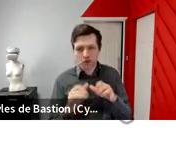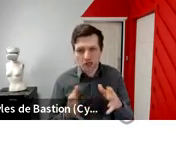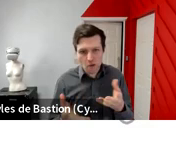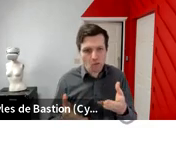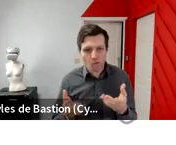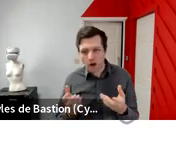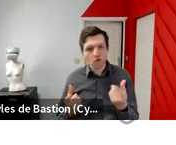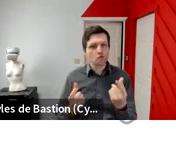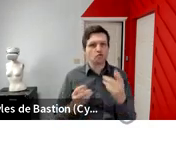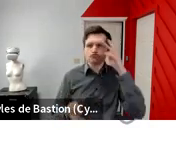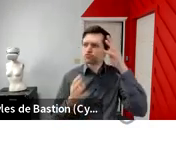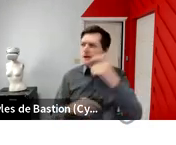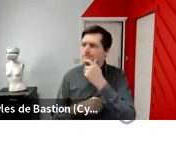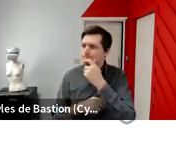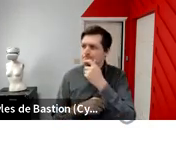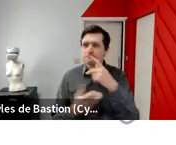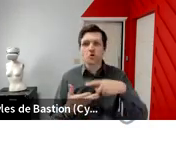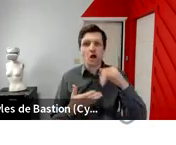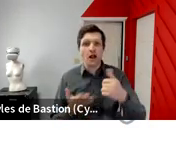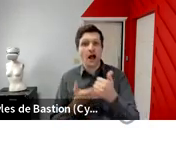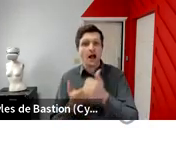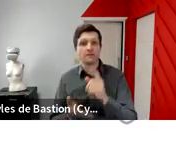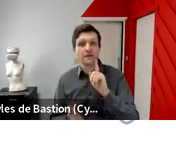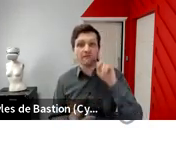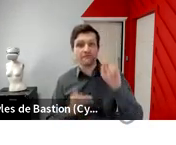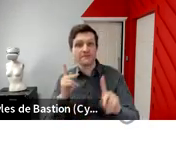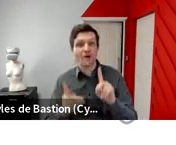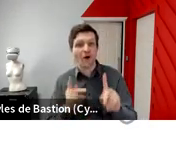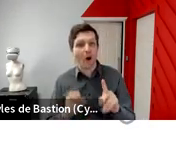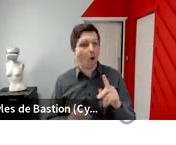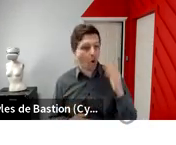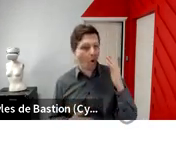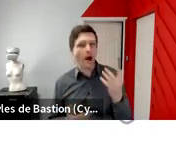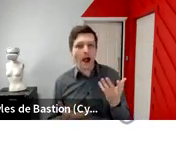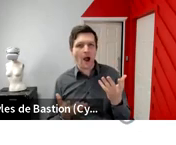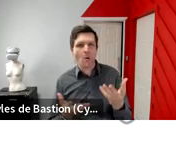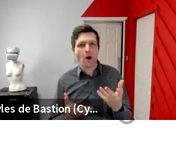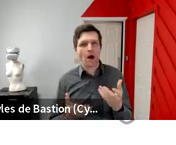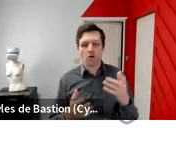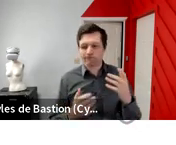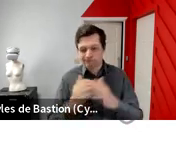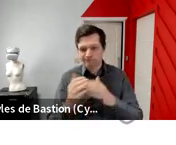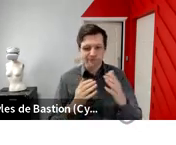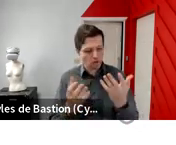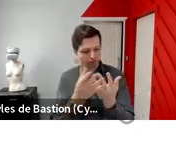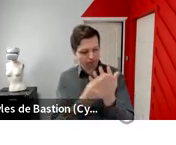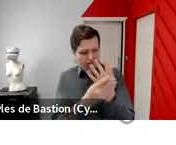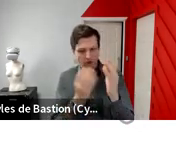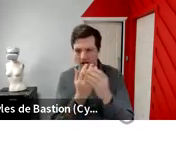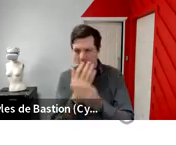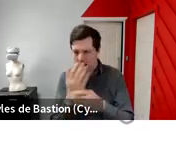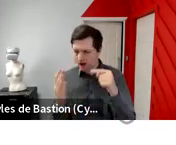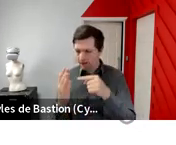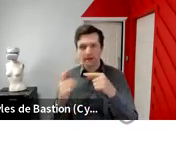learning engineering or they're studying to become an engineer and they want to create something like a project that will help deaf people. And they think, oh, I want